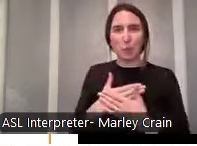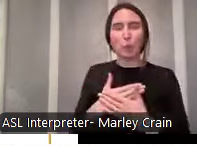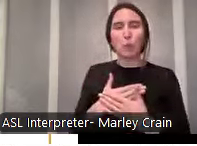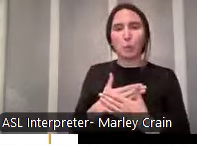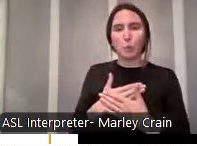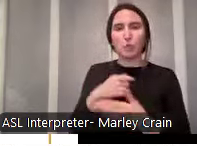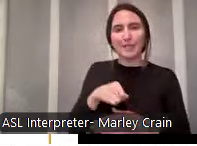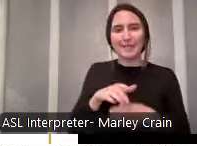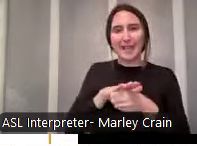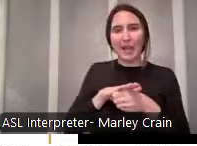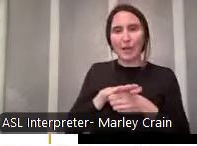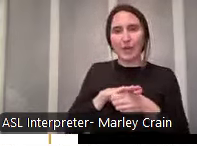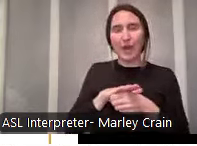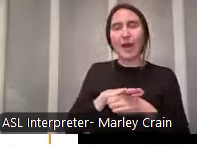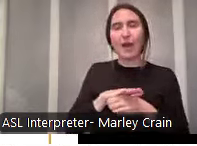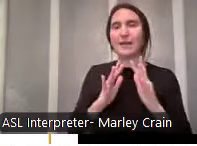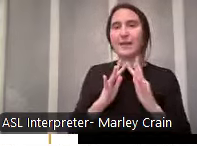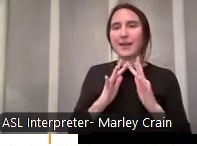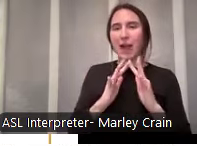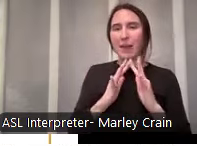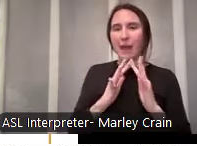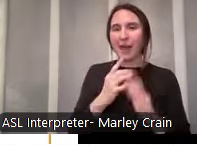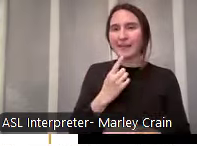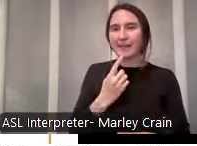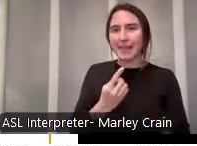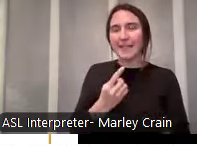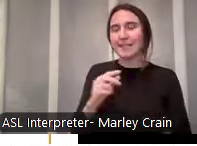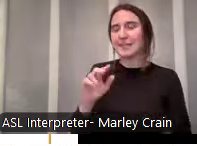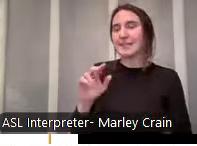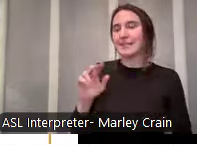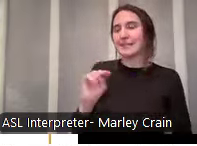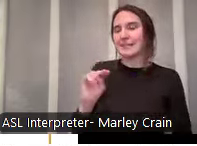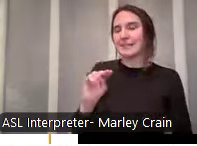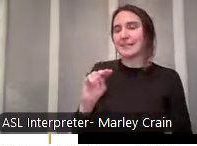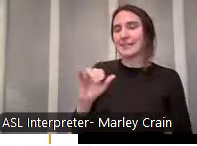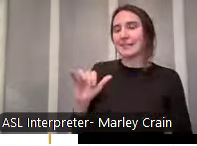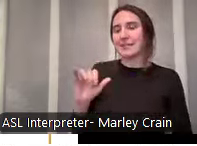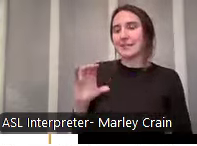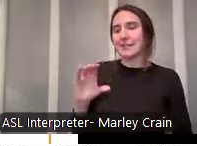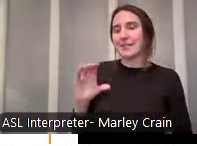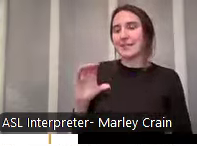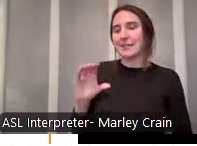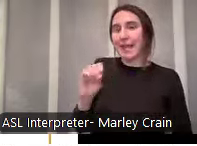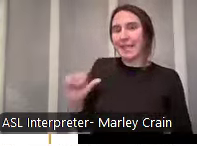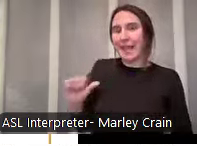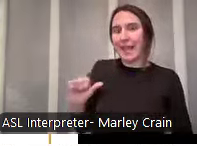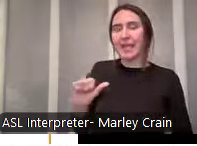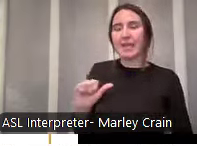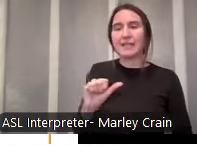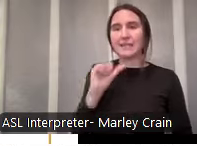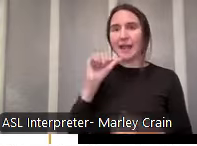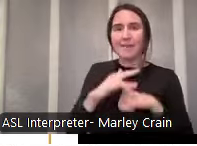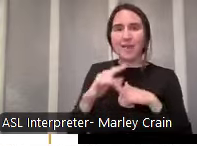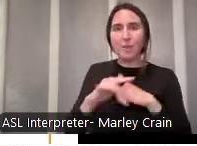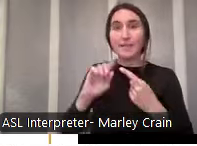school, so I'm unable to check beforehand on NICSA. So that's really